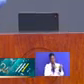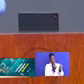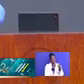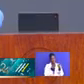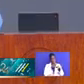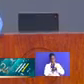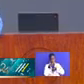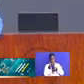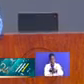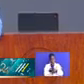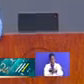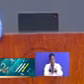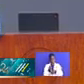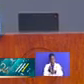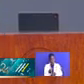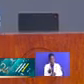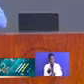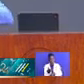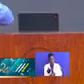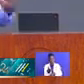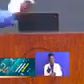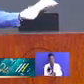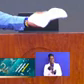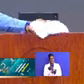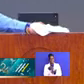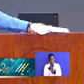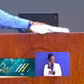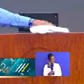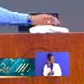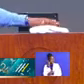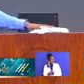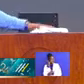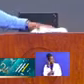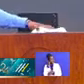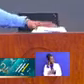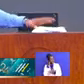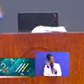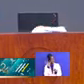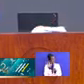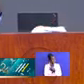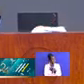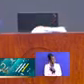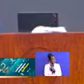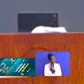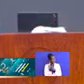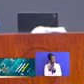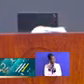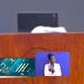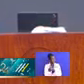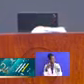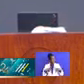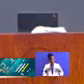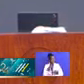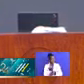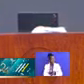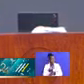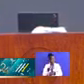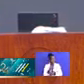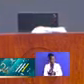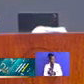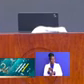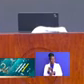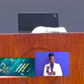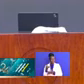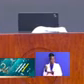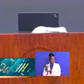their National radio station which is mainly listening to most mostly the entire population so they took